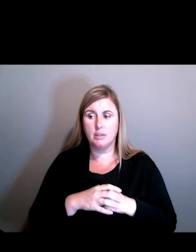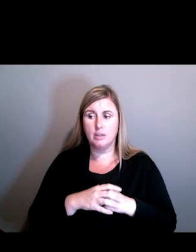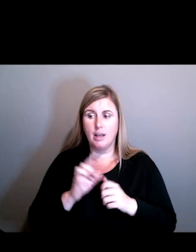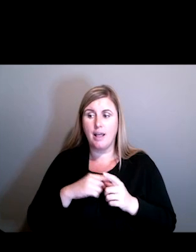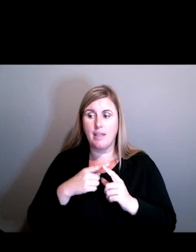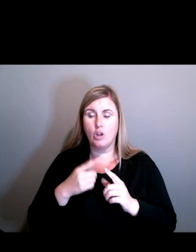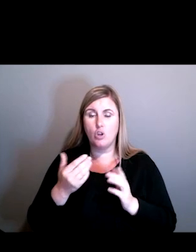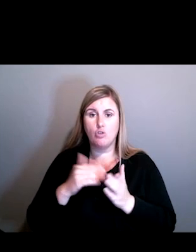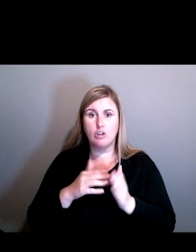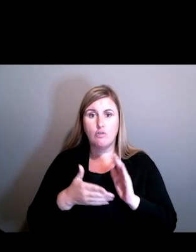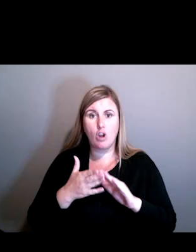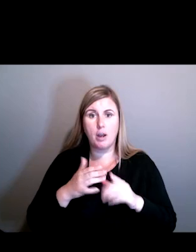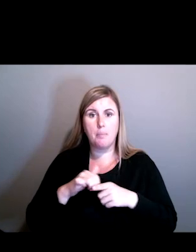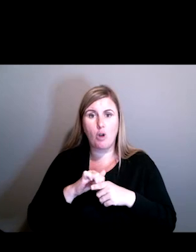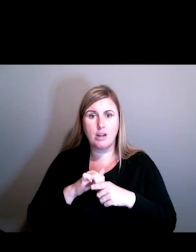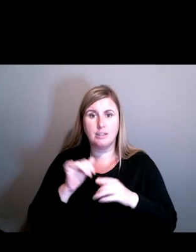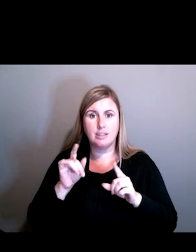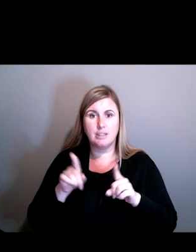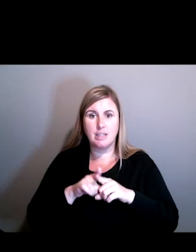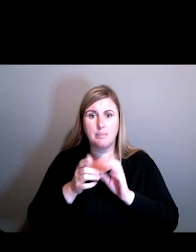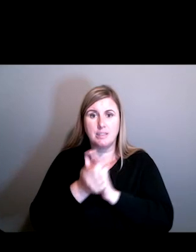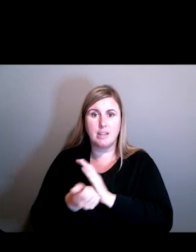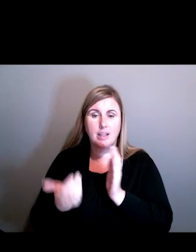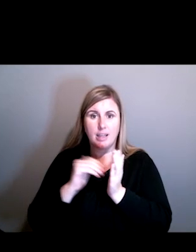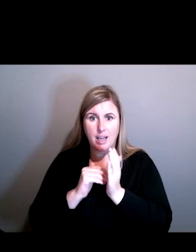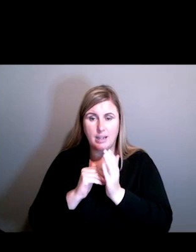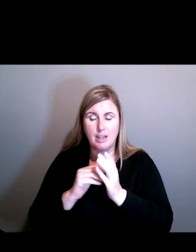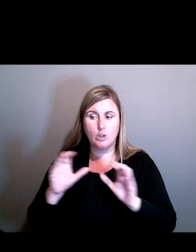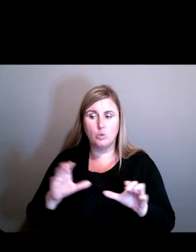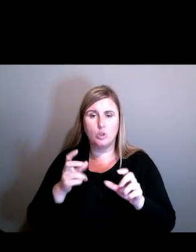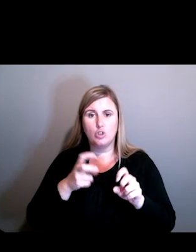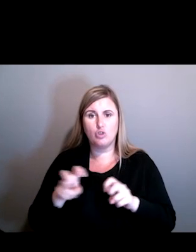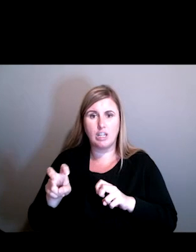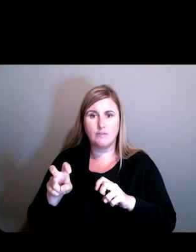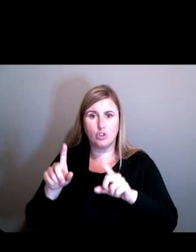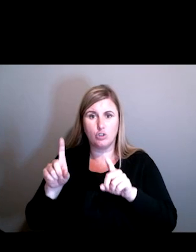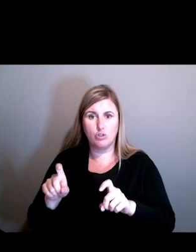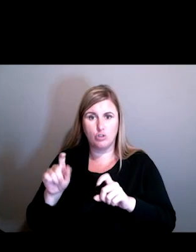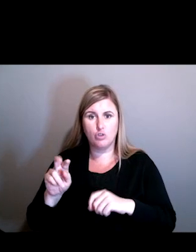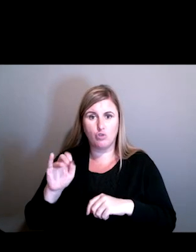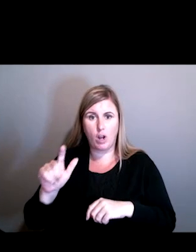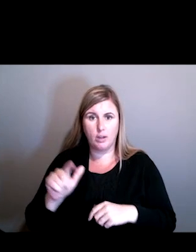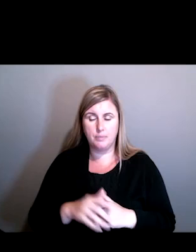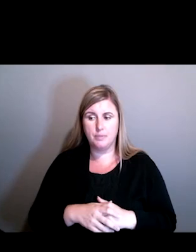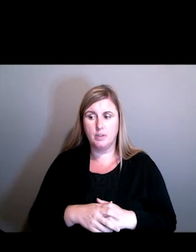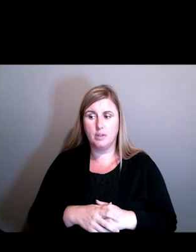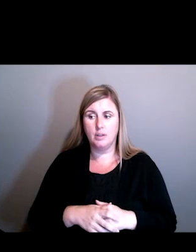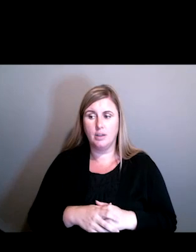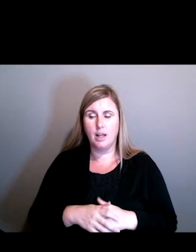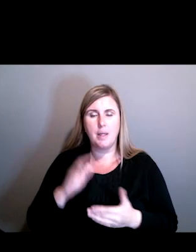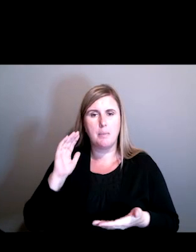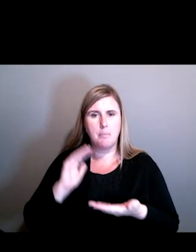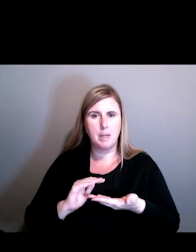And then you'll rerun and practice that skill again and do a transfer trial, and